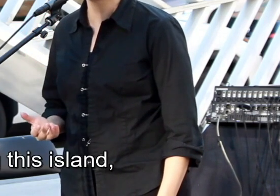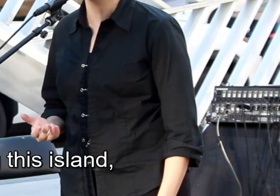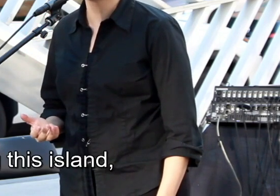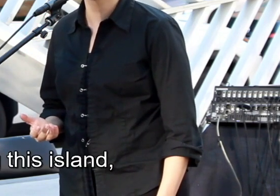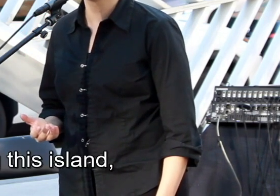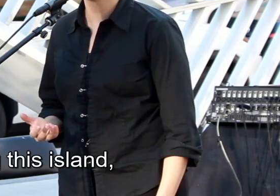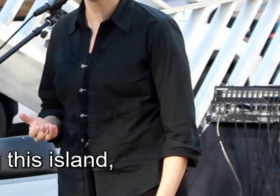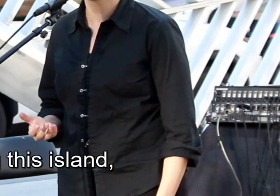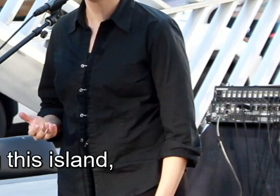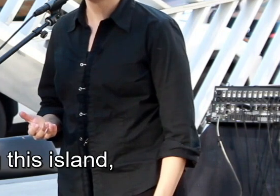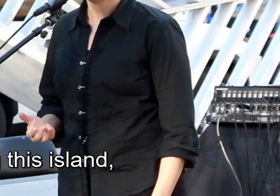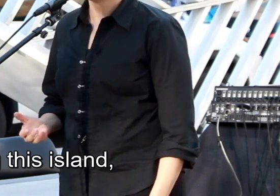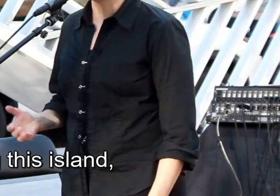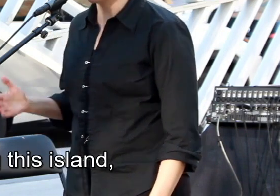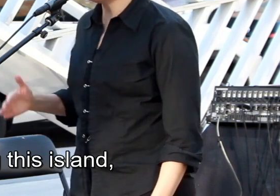Warships